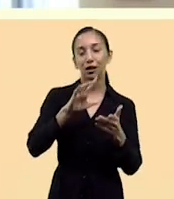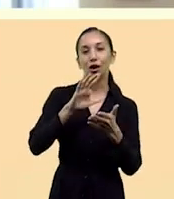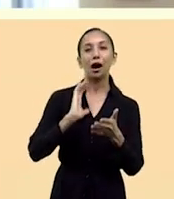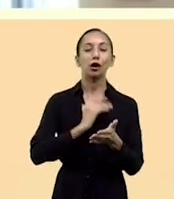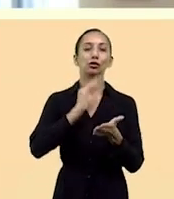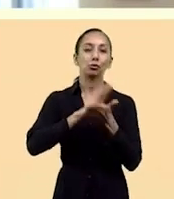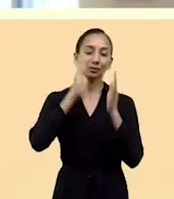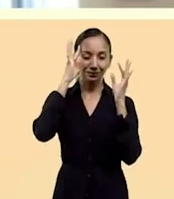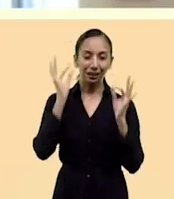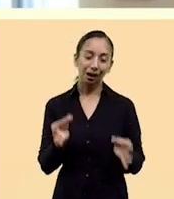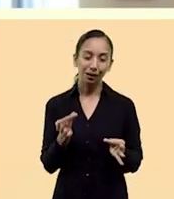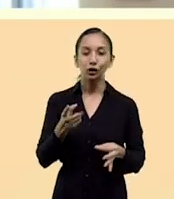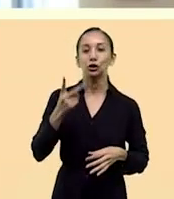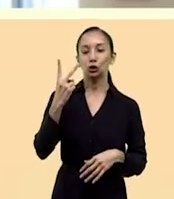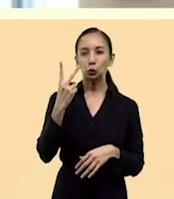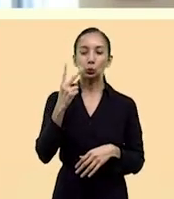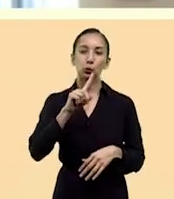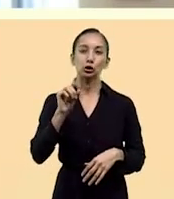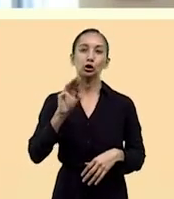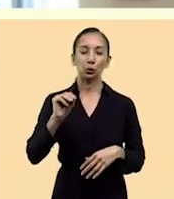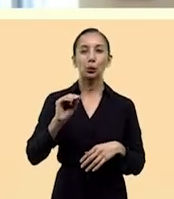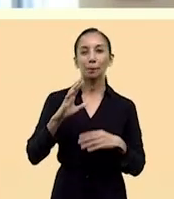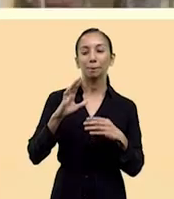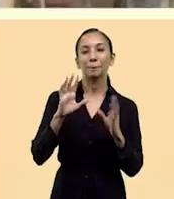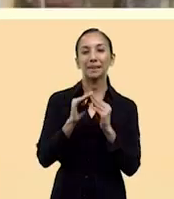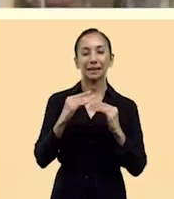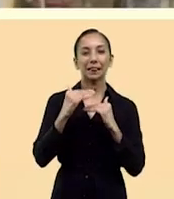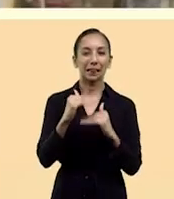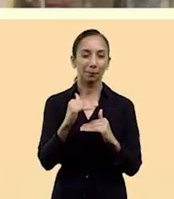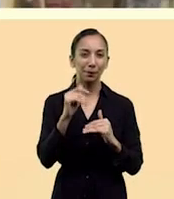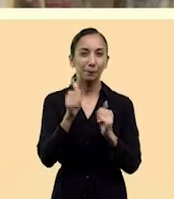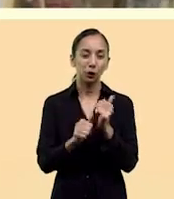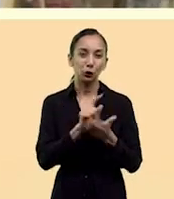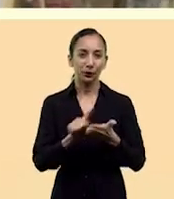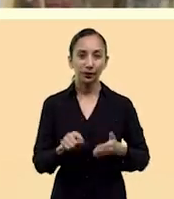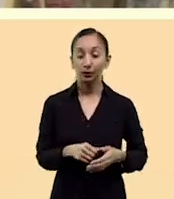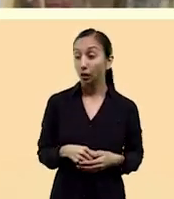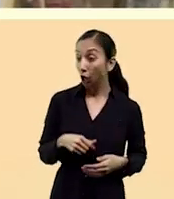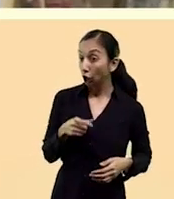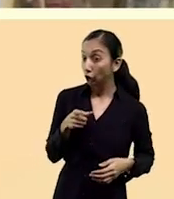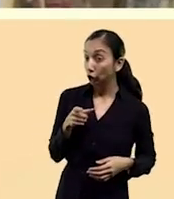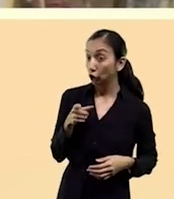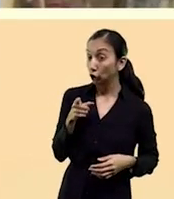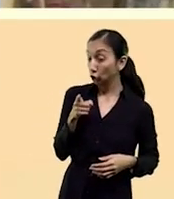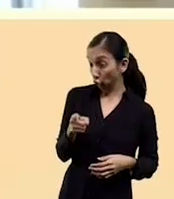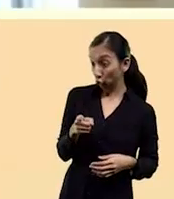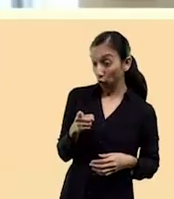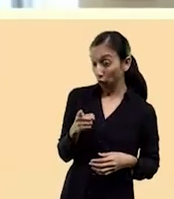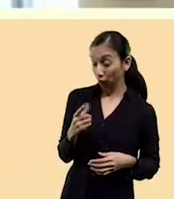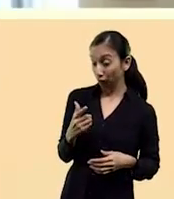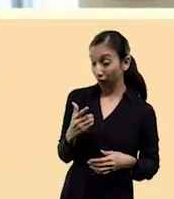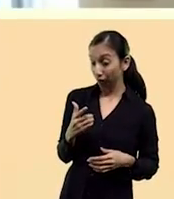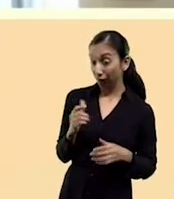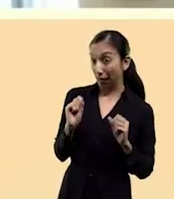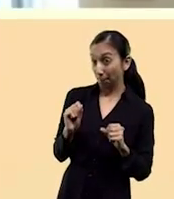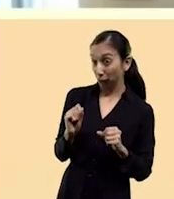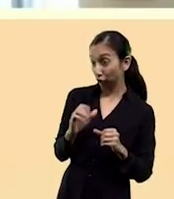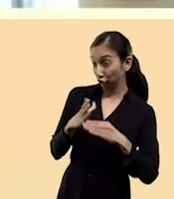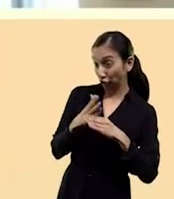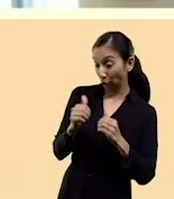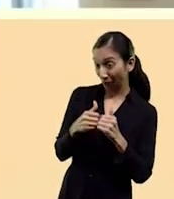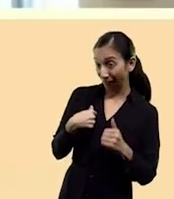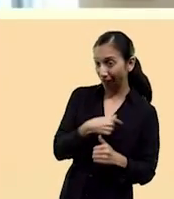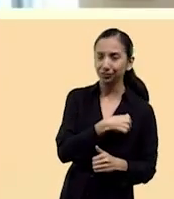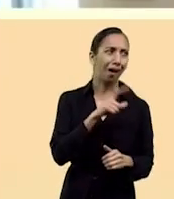two times a week if you wanted to do Zooms. And so that's where we are now. Are you finding the ability to engage students? I'm going to need to share